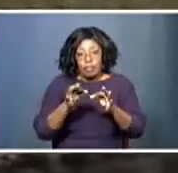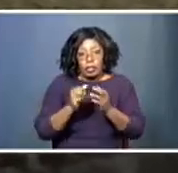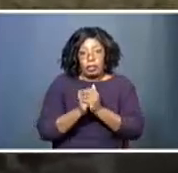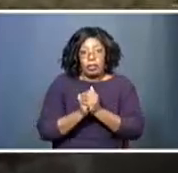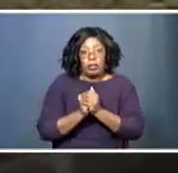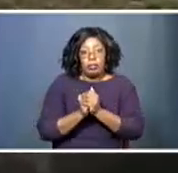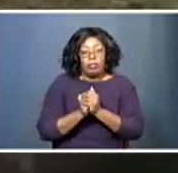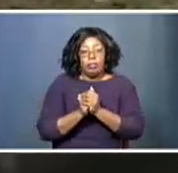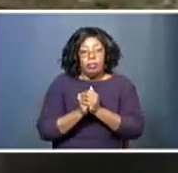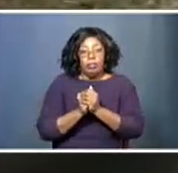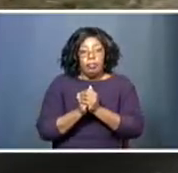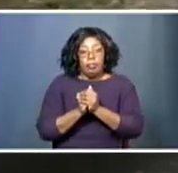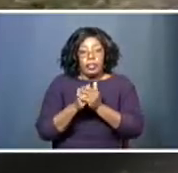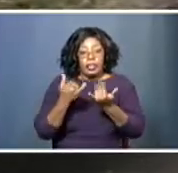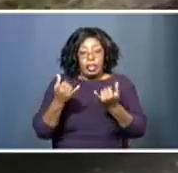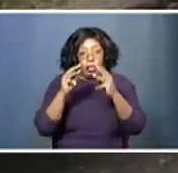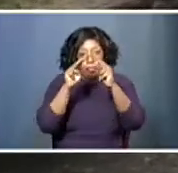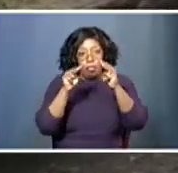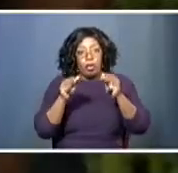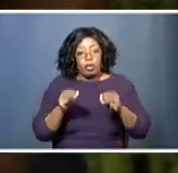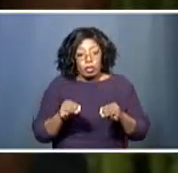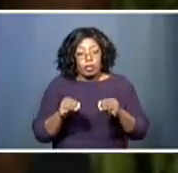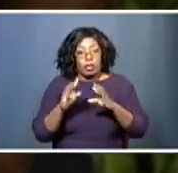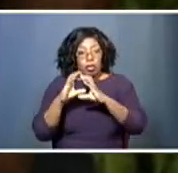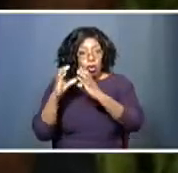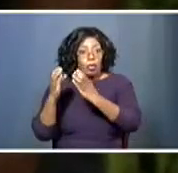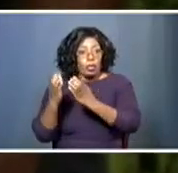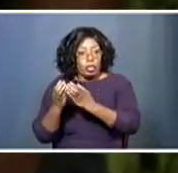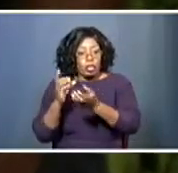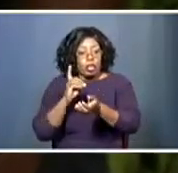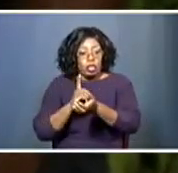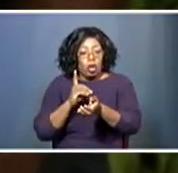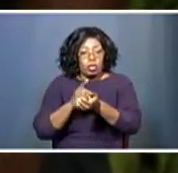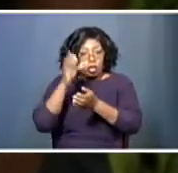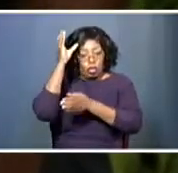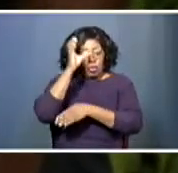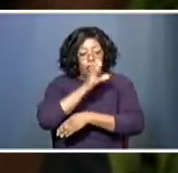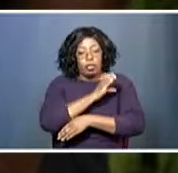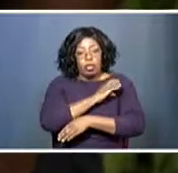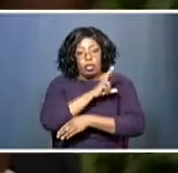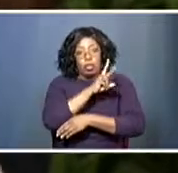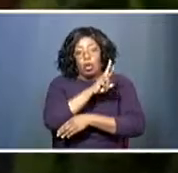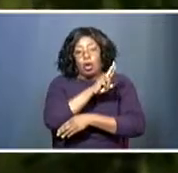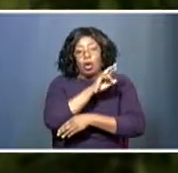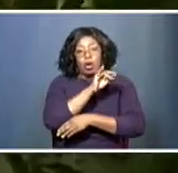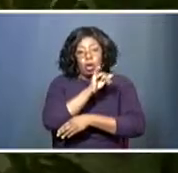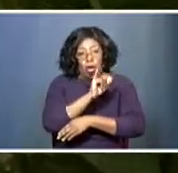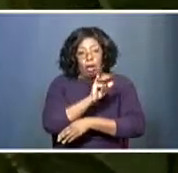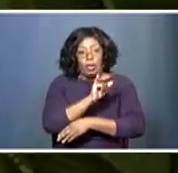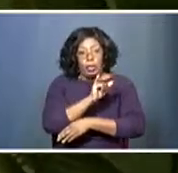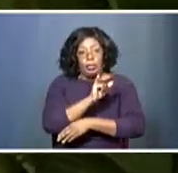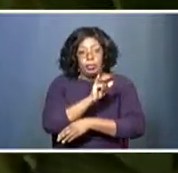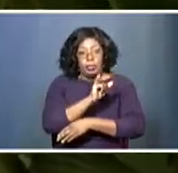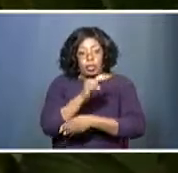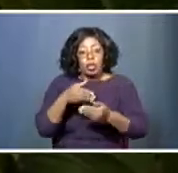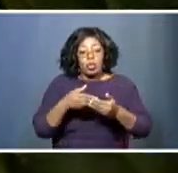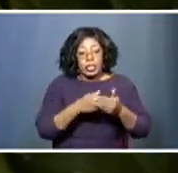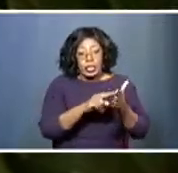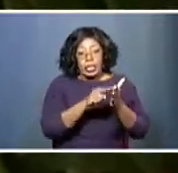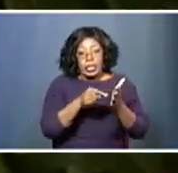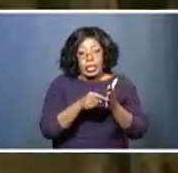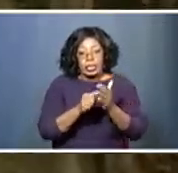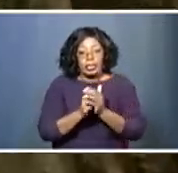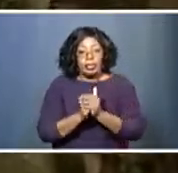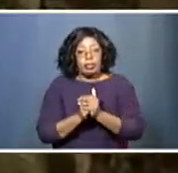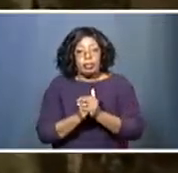director of the Antiquities, Monuments, and Museums Corporation, Dr. Christopher Curry, among key figures spearheading this effort. What we